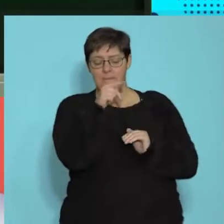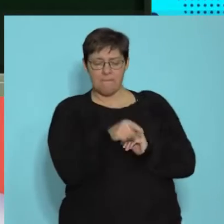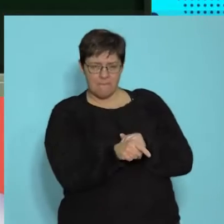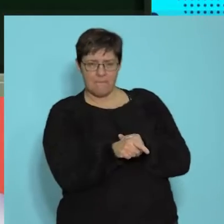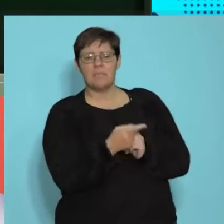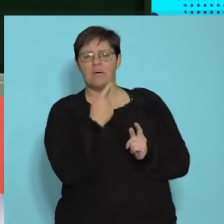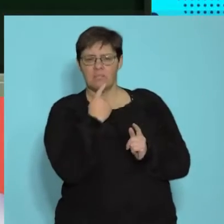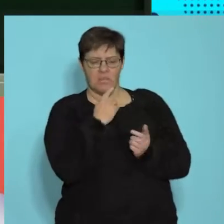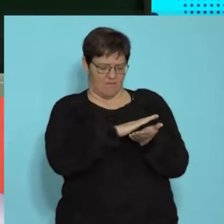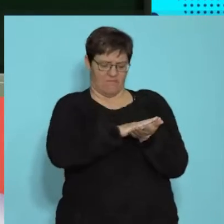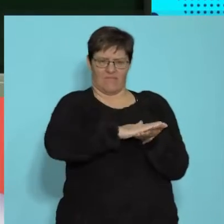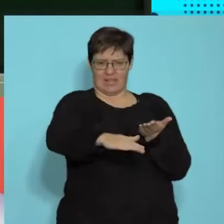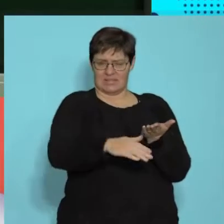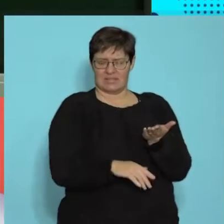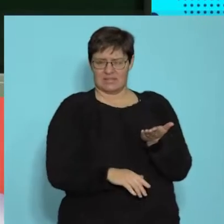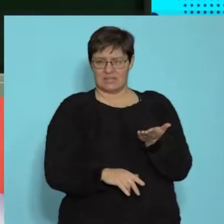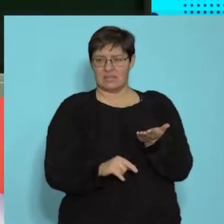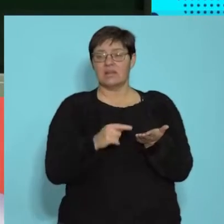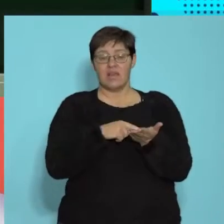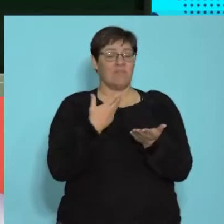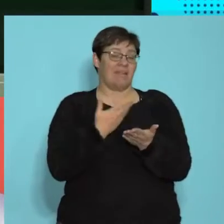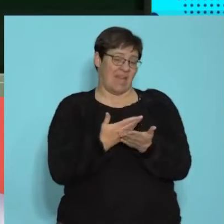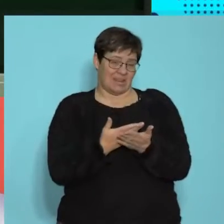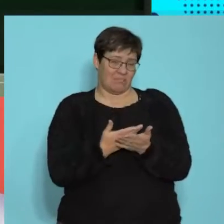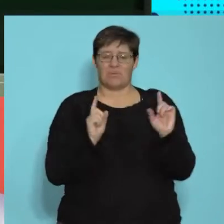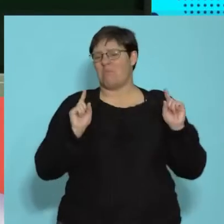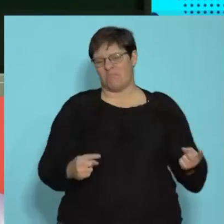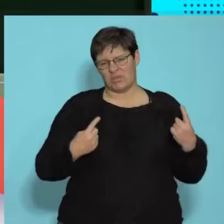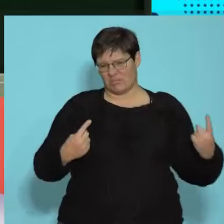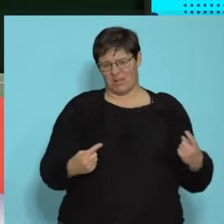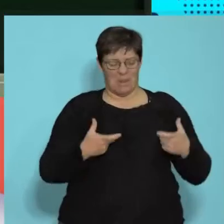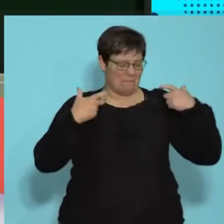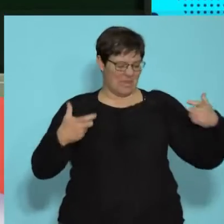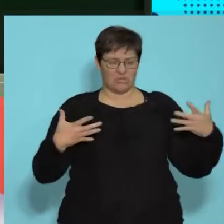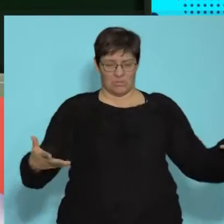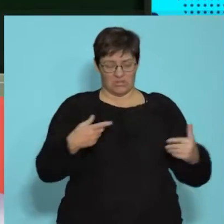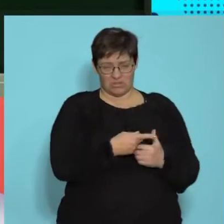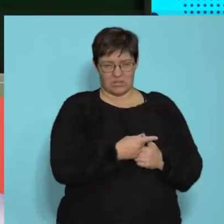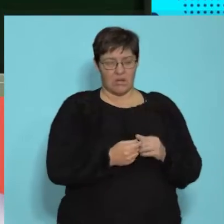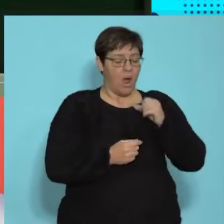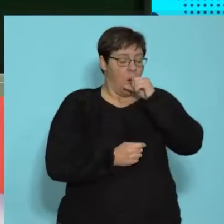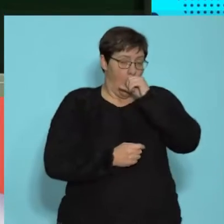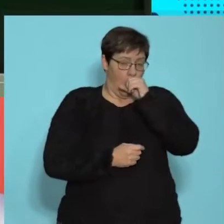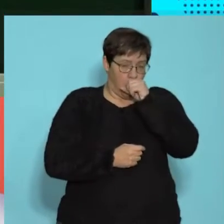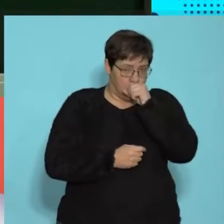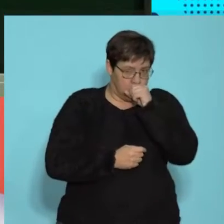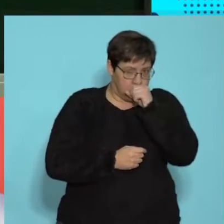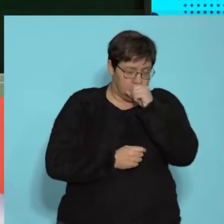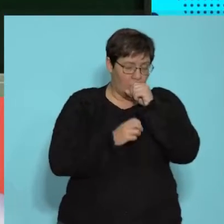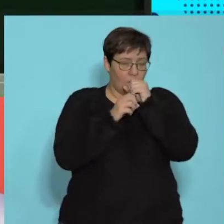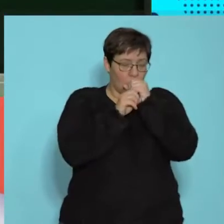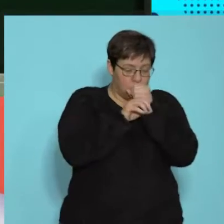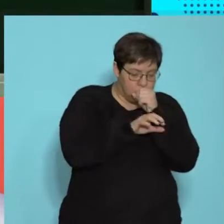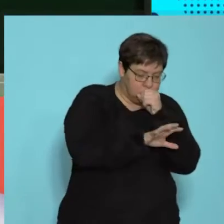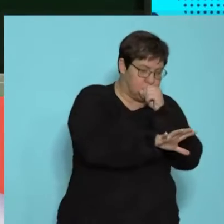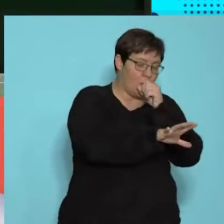the lung was actually flat, right? If I could, but it was just impossible because it's too big. If I blew into